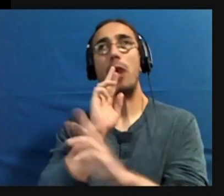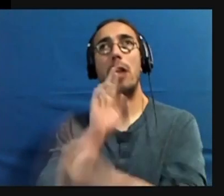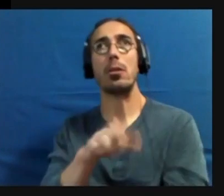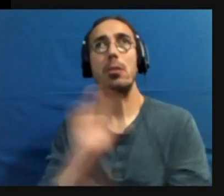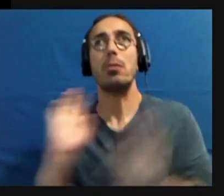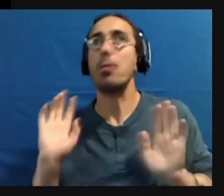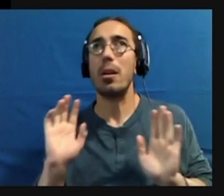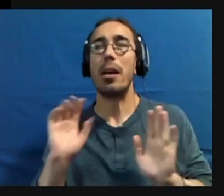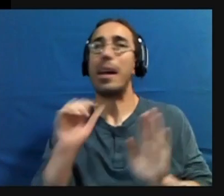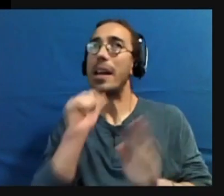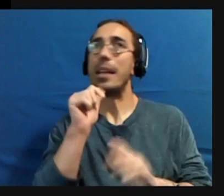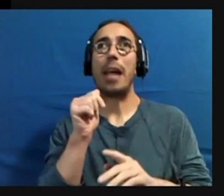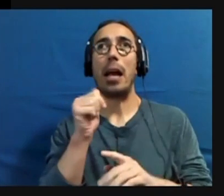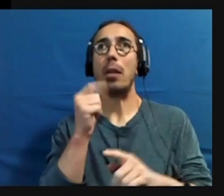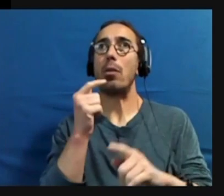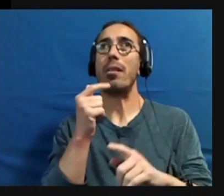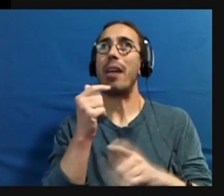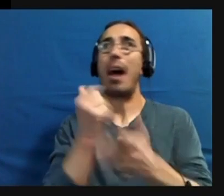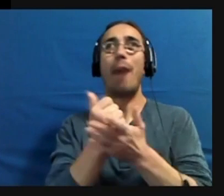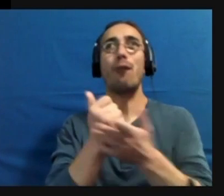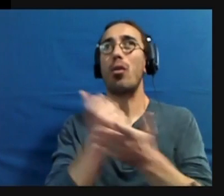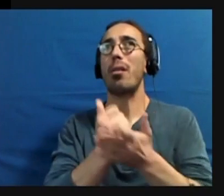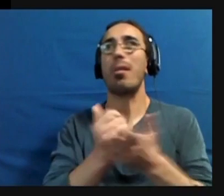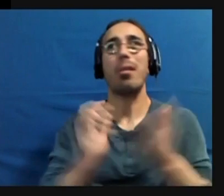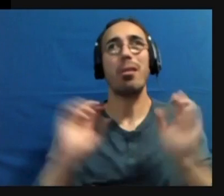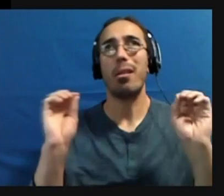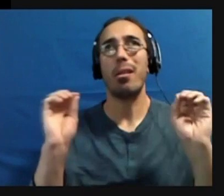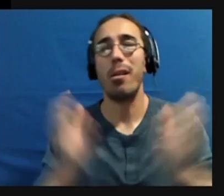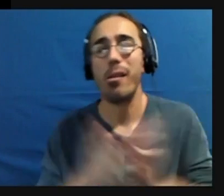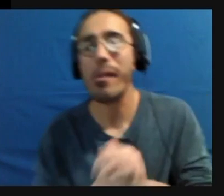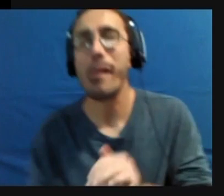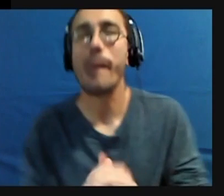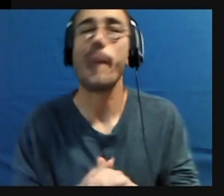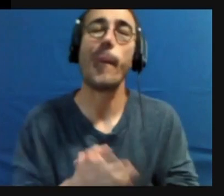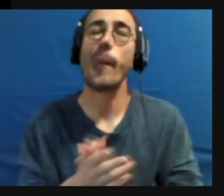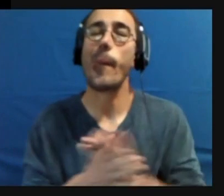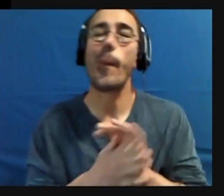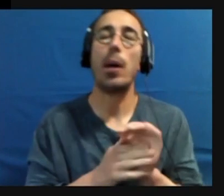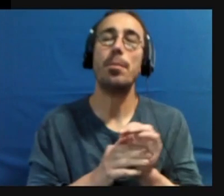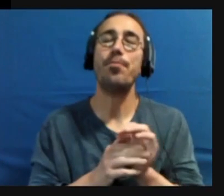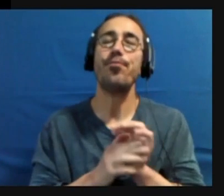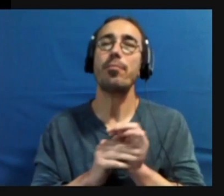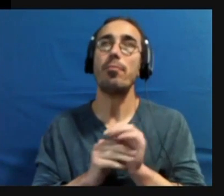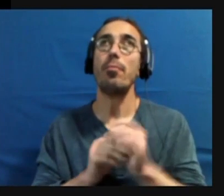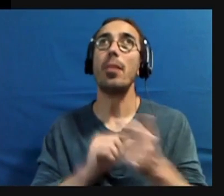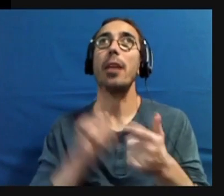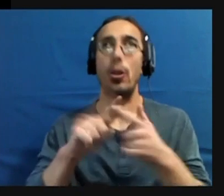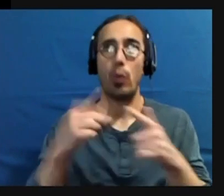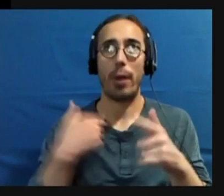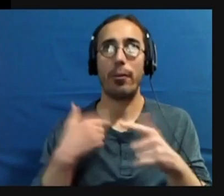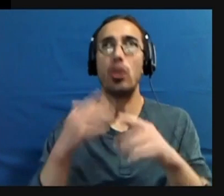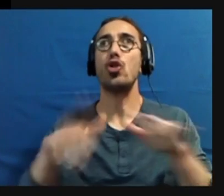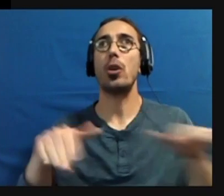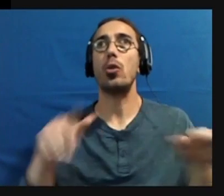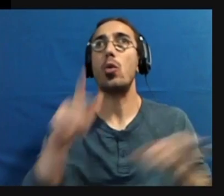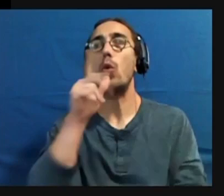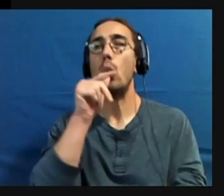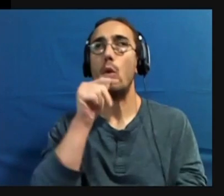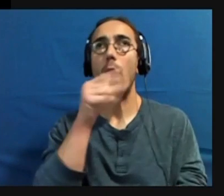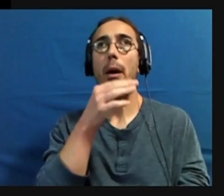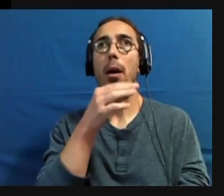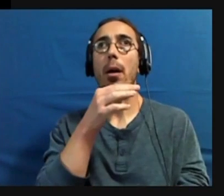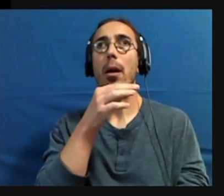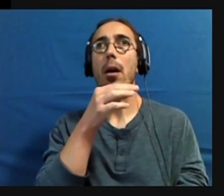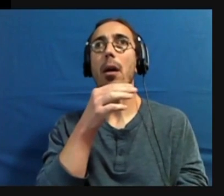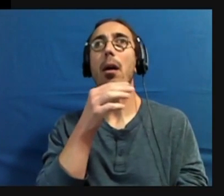And that's not helpful at all. And then you get children who then in adulthood don't have any skills